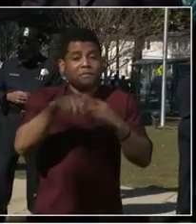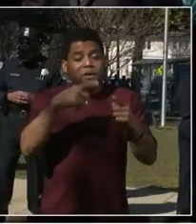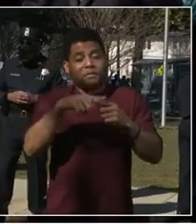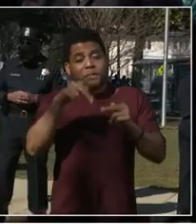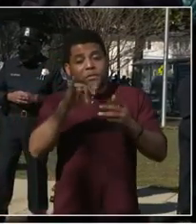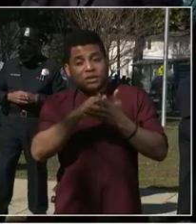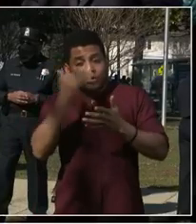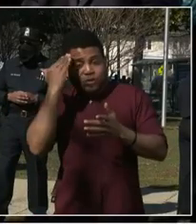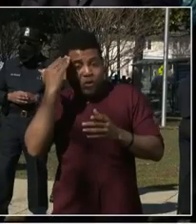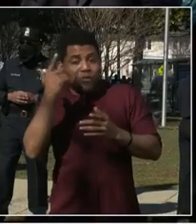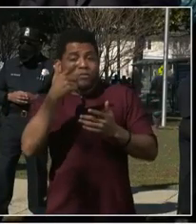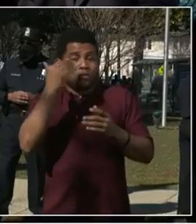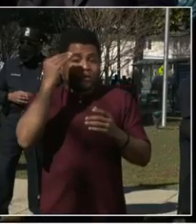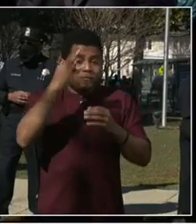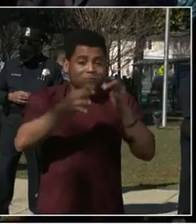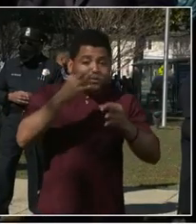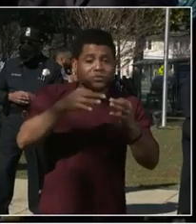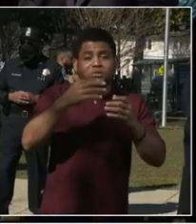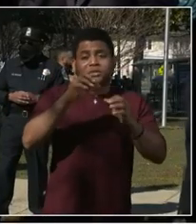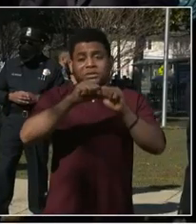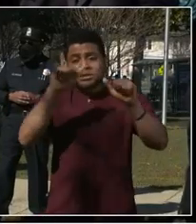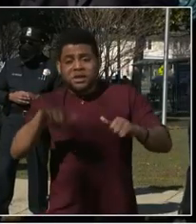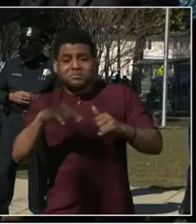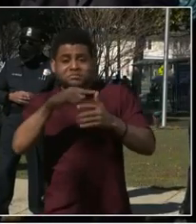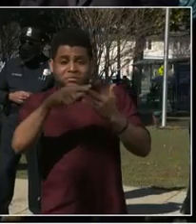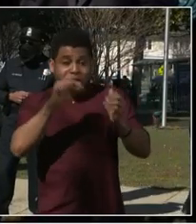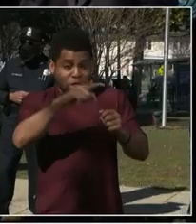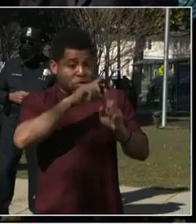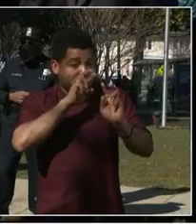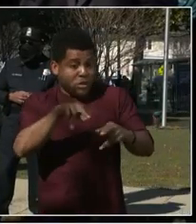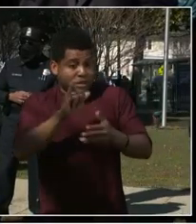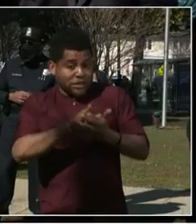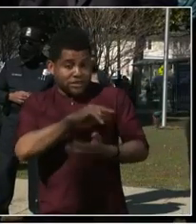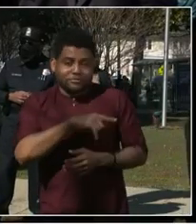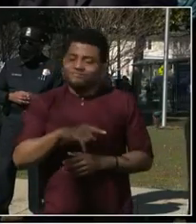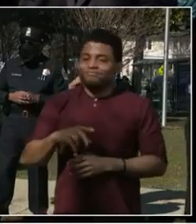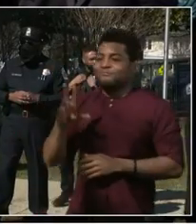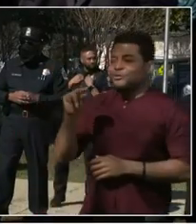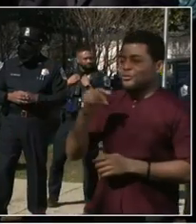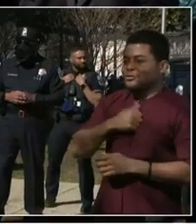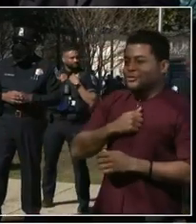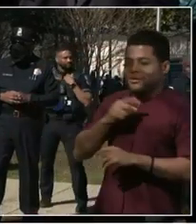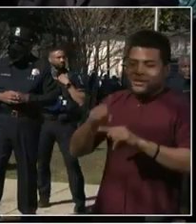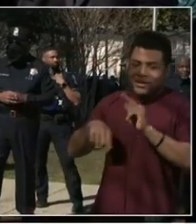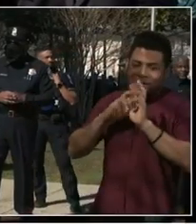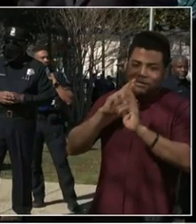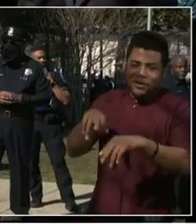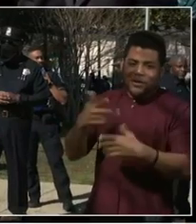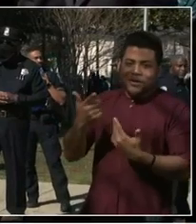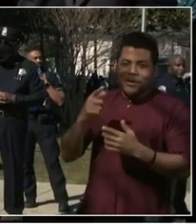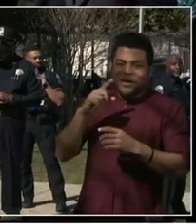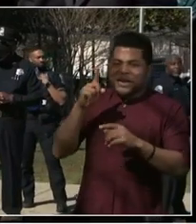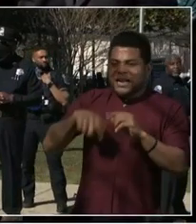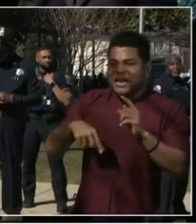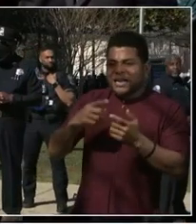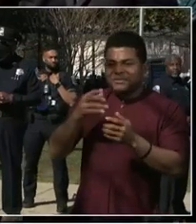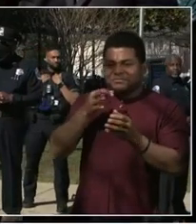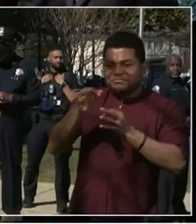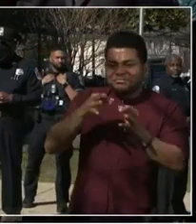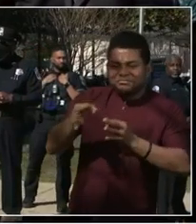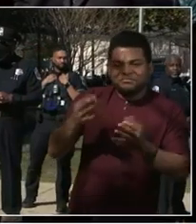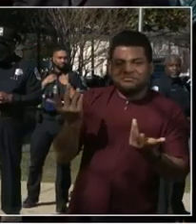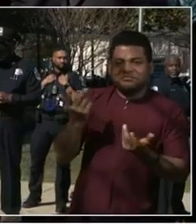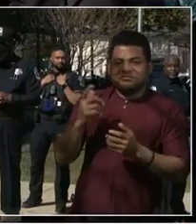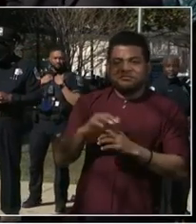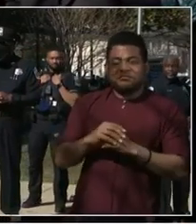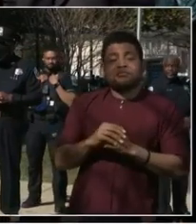you confirm those reports? I will not confirm who called in the tips. Next question. Yes, sir. Quick question for the ATF.